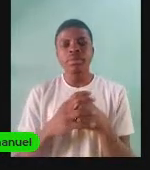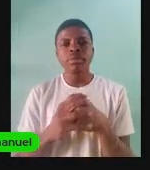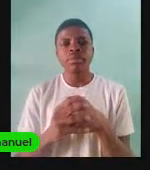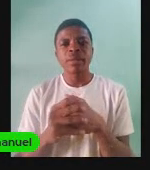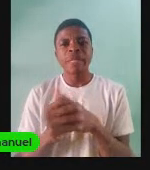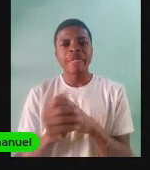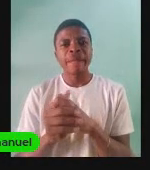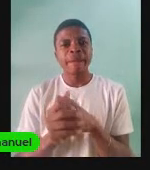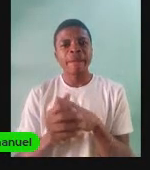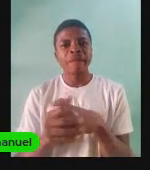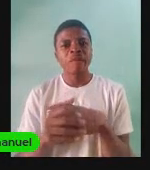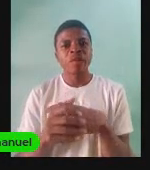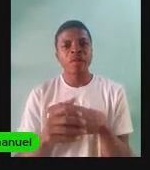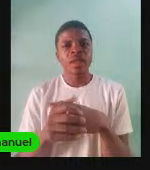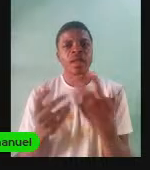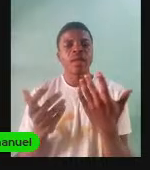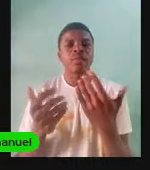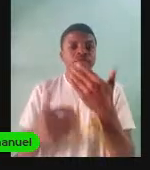Next slide, please.